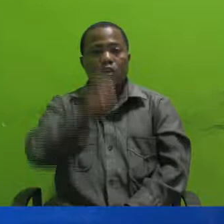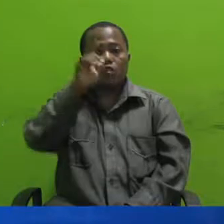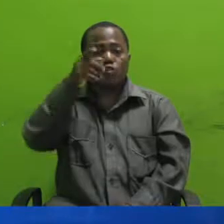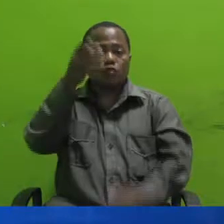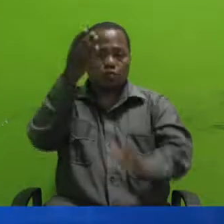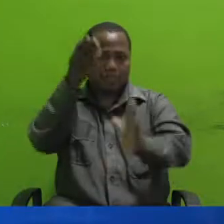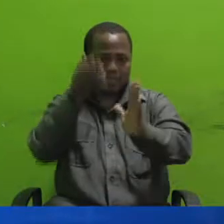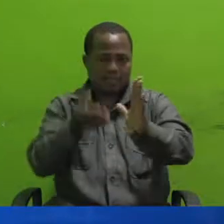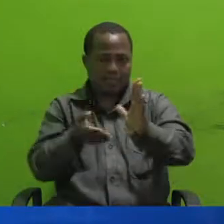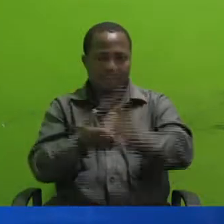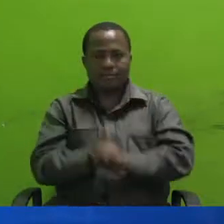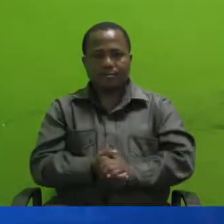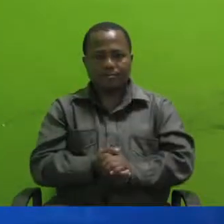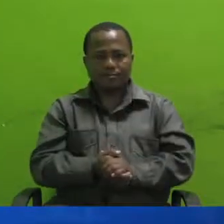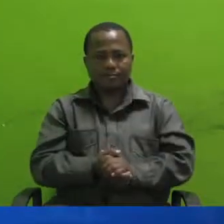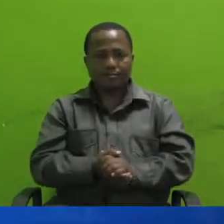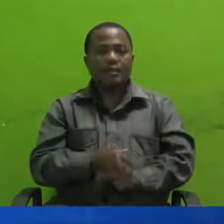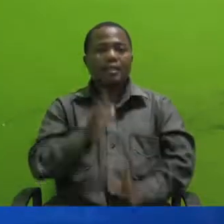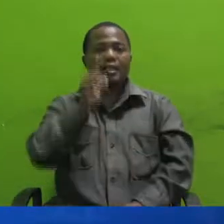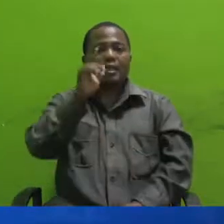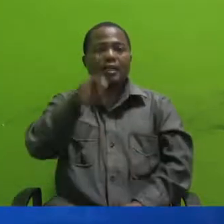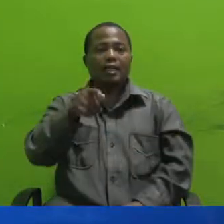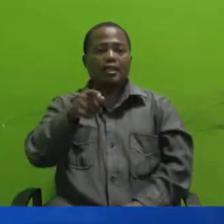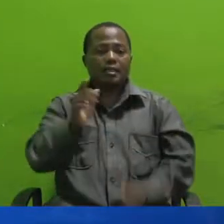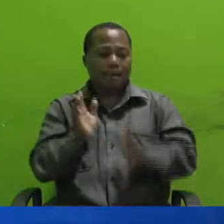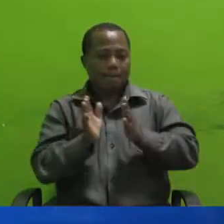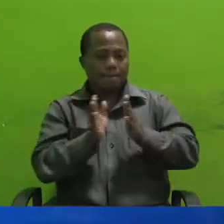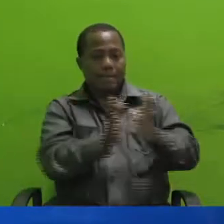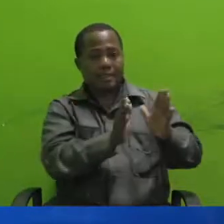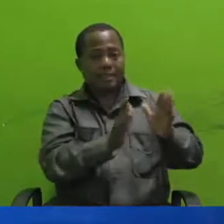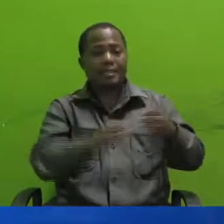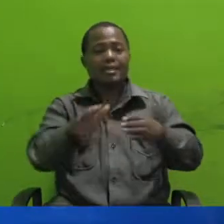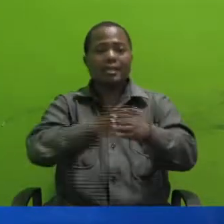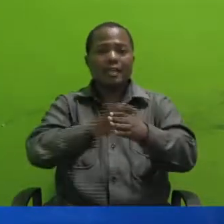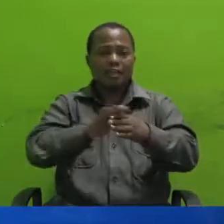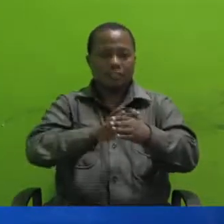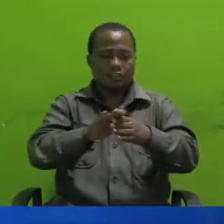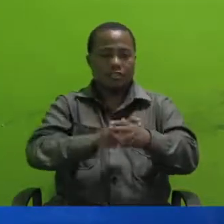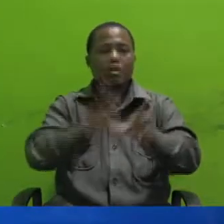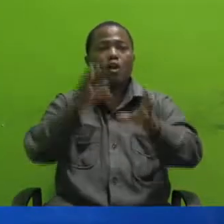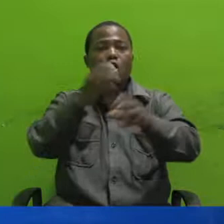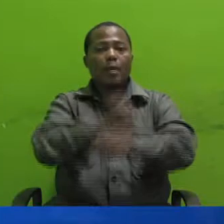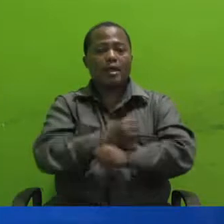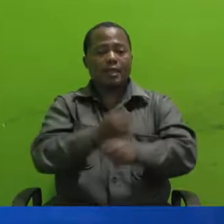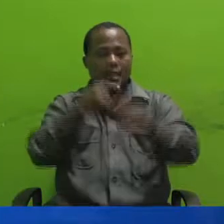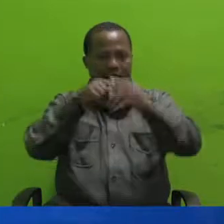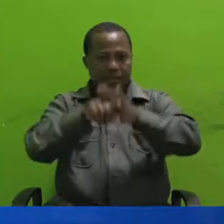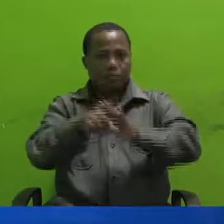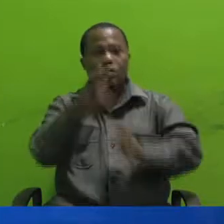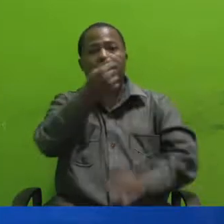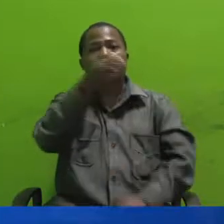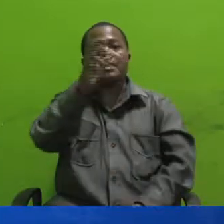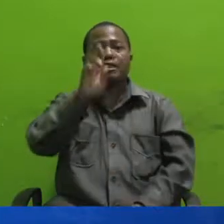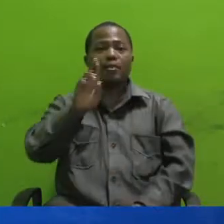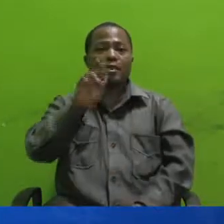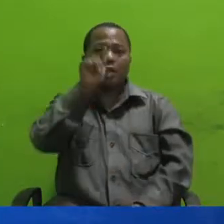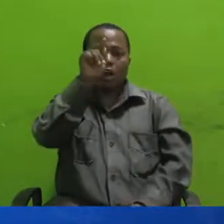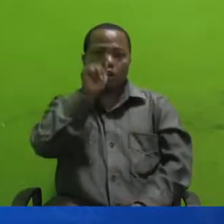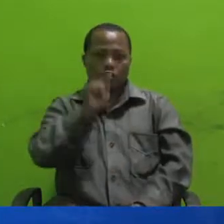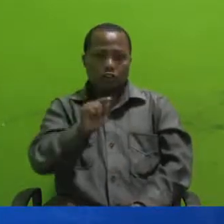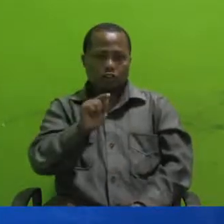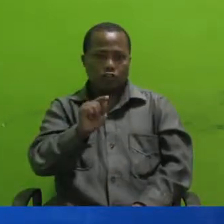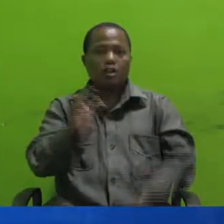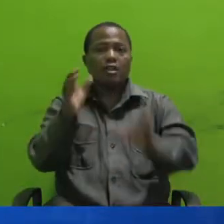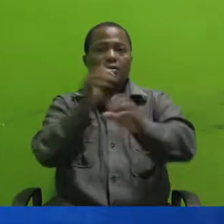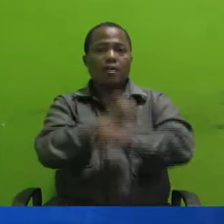So this is the basic relationship obtained in these trigonometric ratios, I